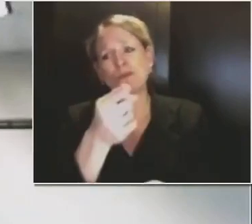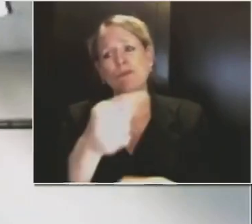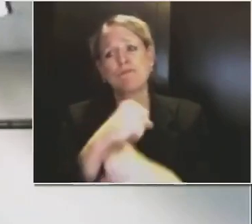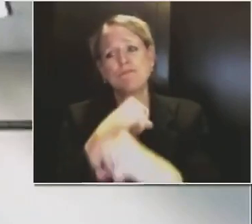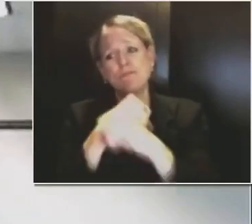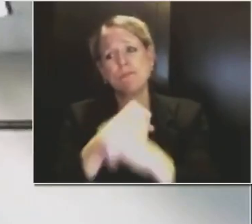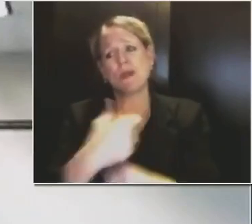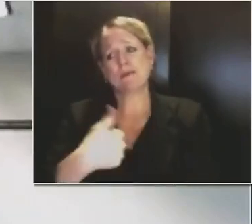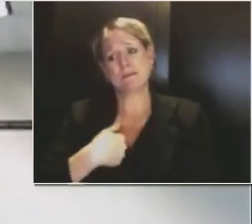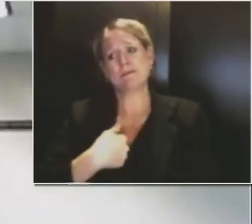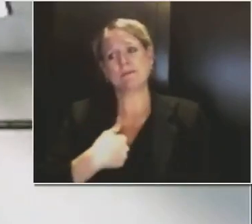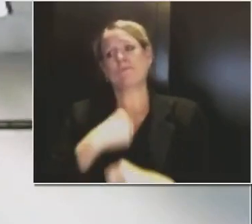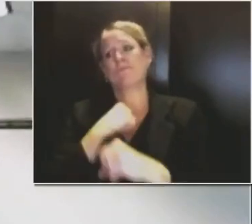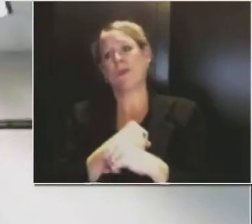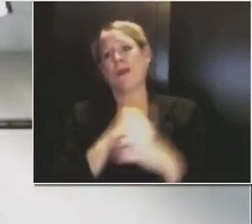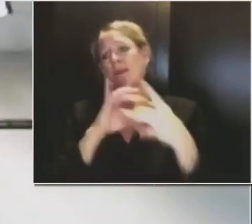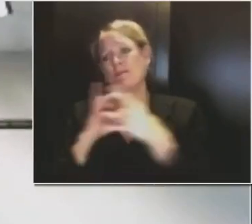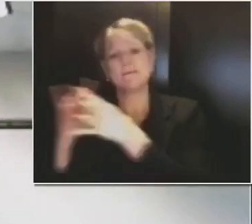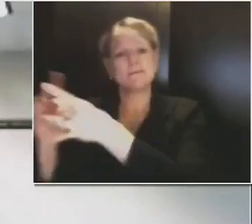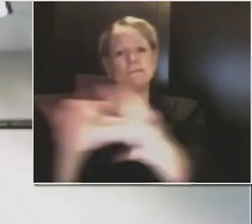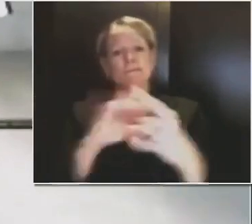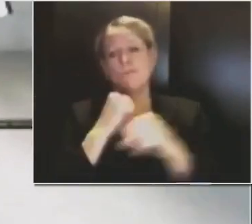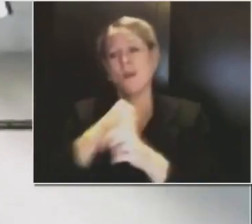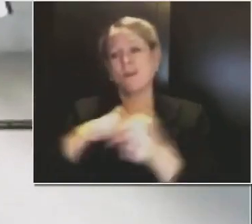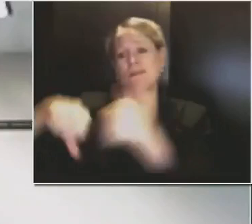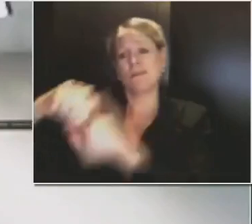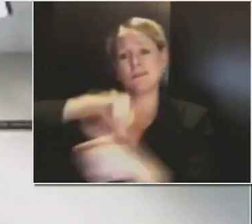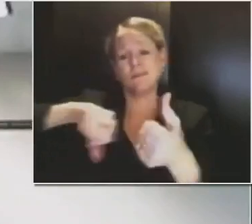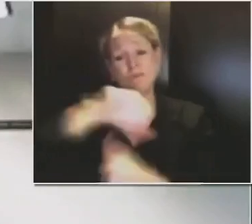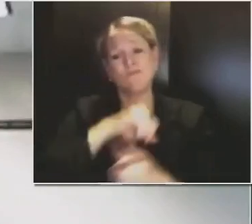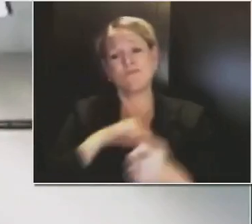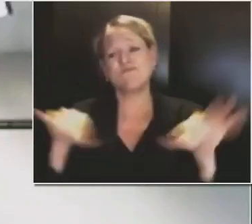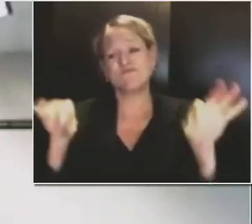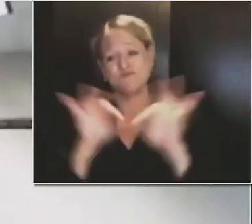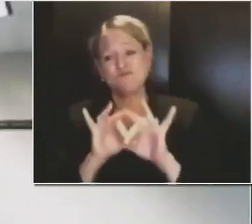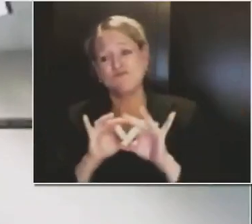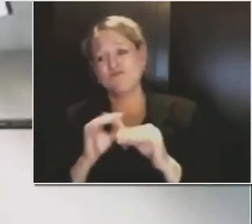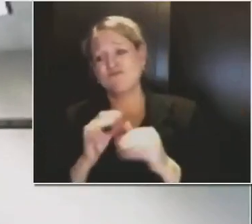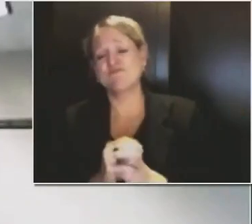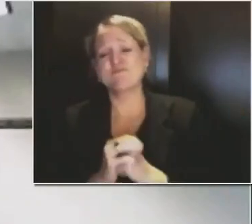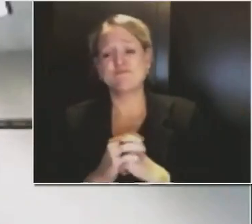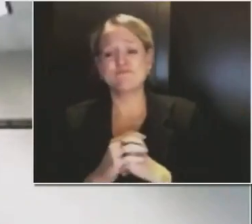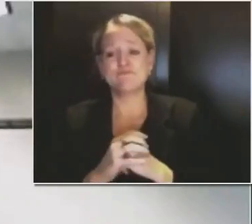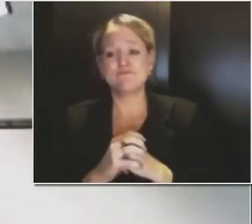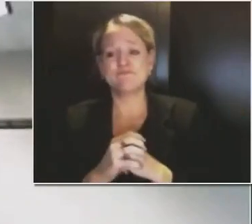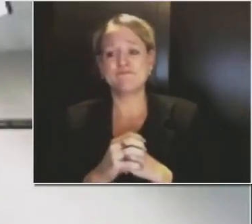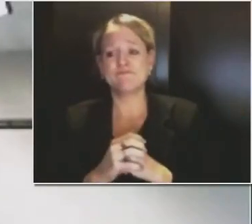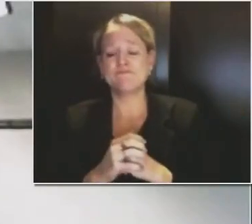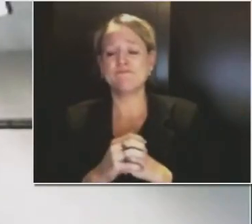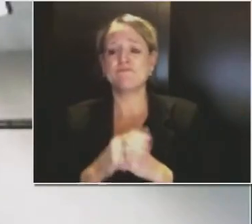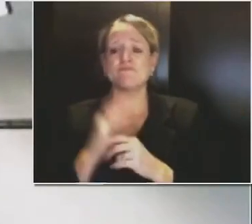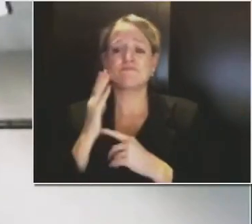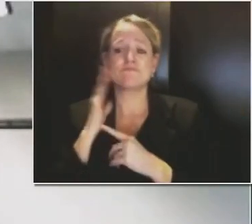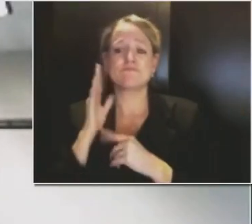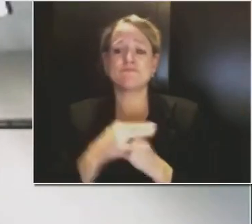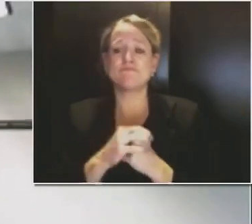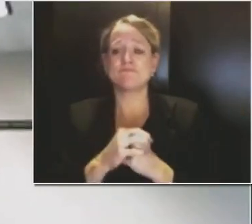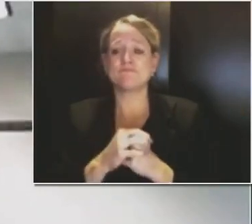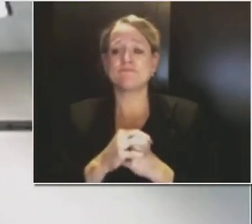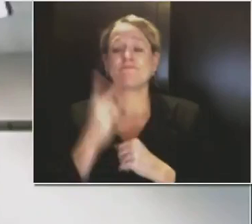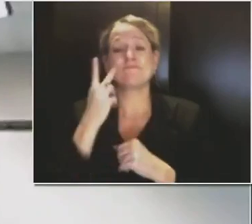nation. And so please, everyone, keep taking these actions so that that death rate doesn't